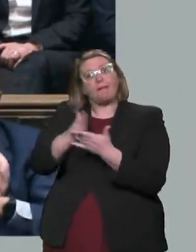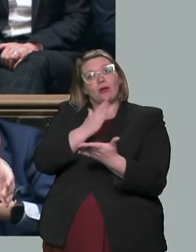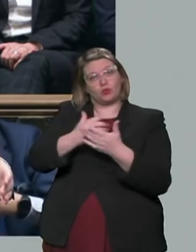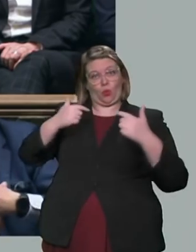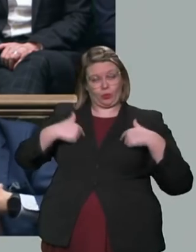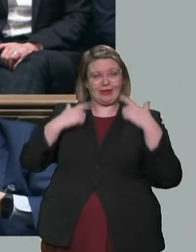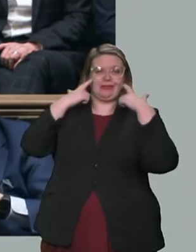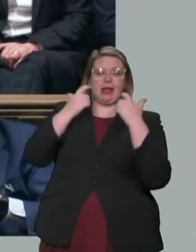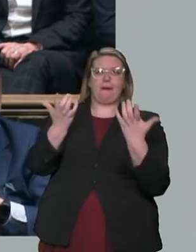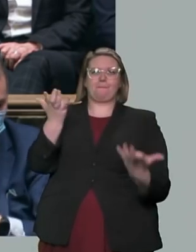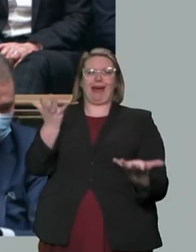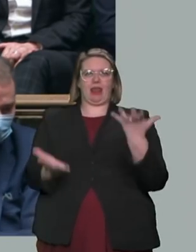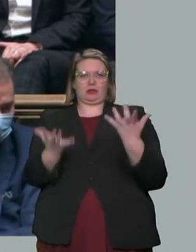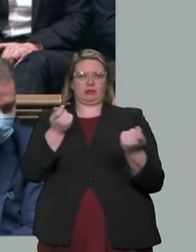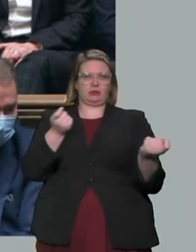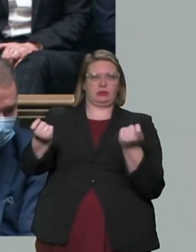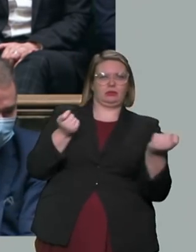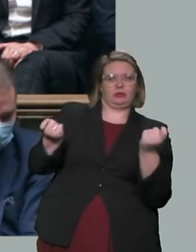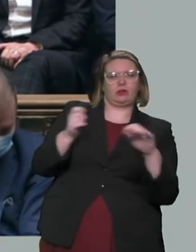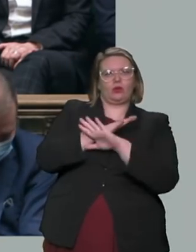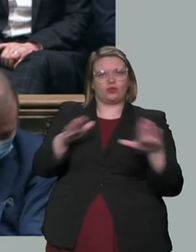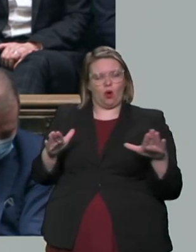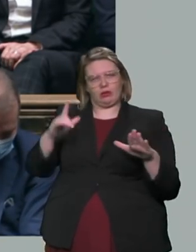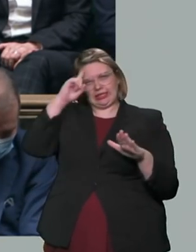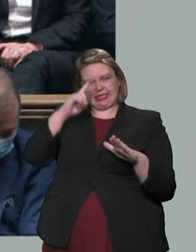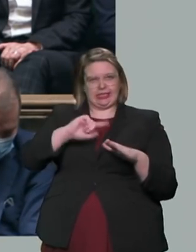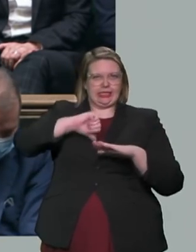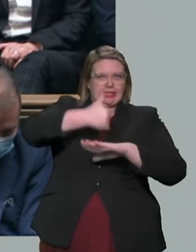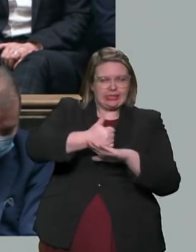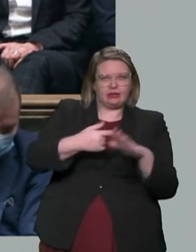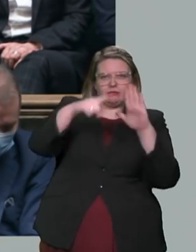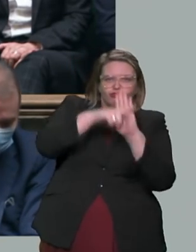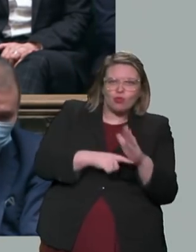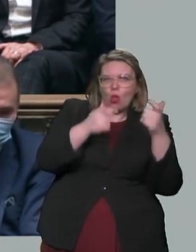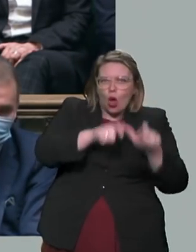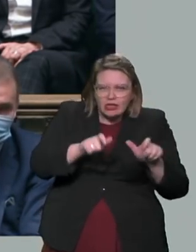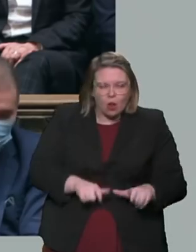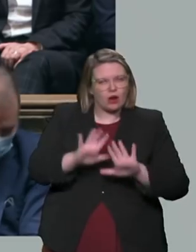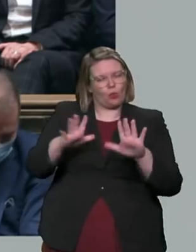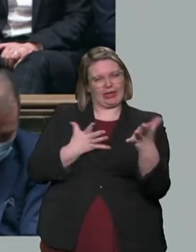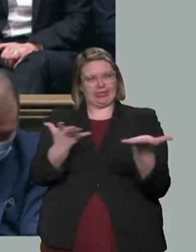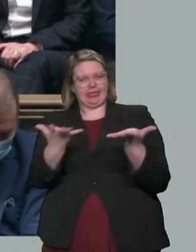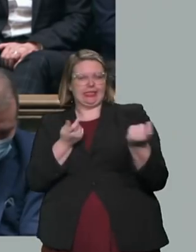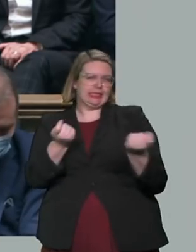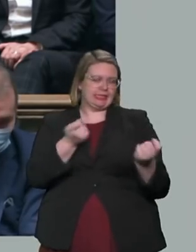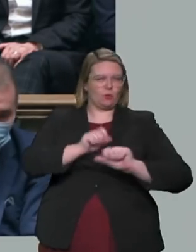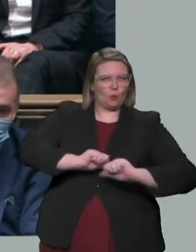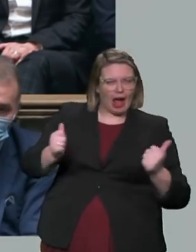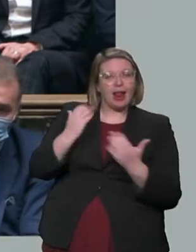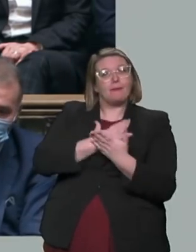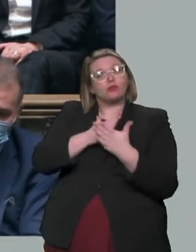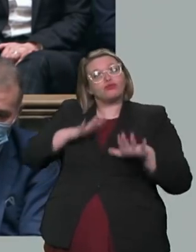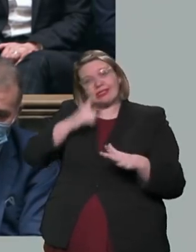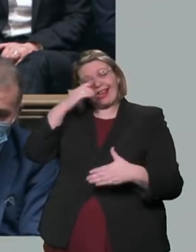proportionate approach that we are, to ensure that we're able to keep our country and our society going, Mr.